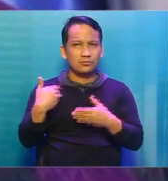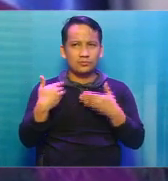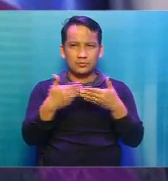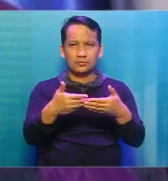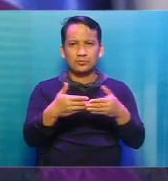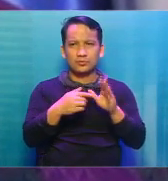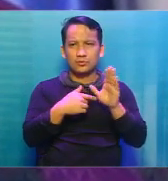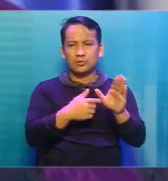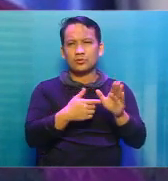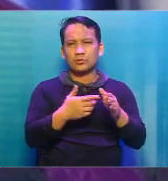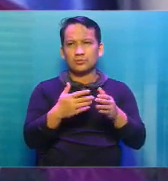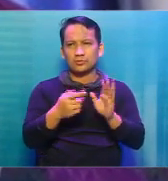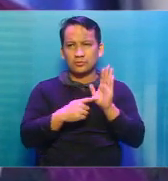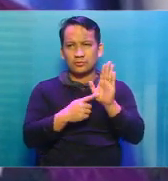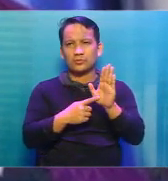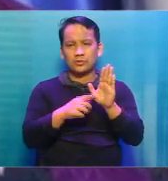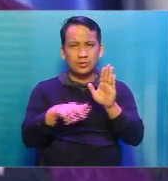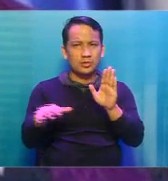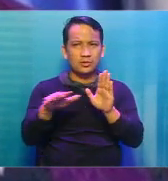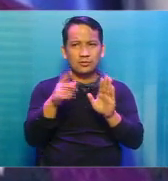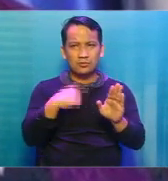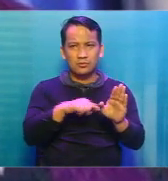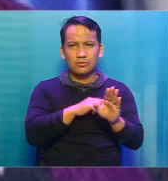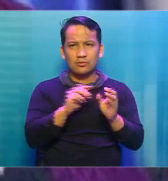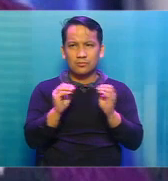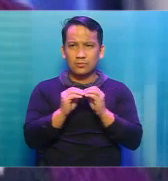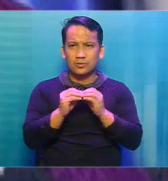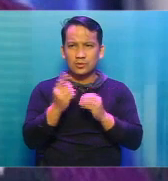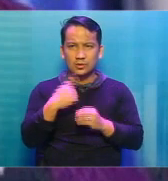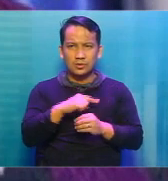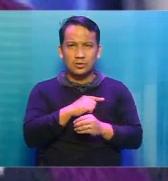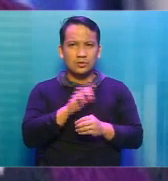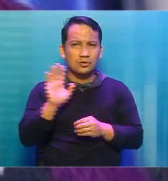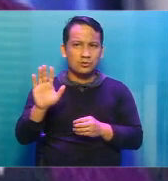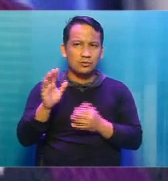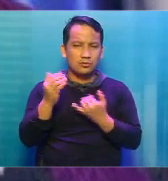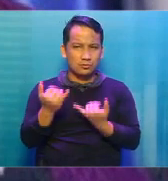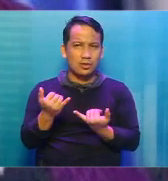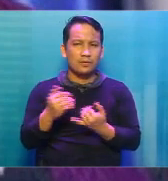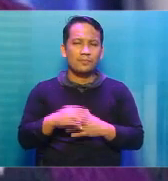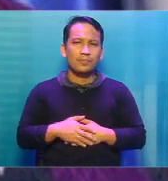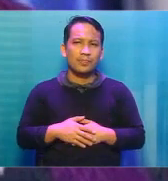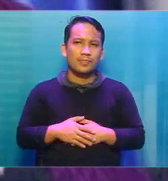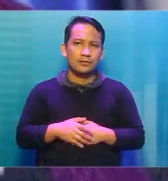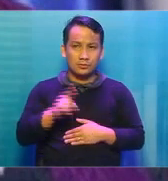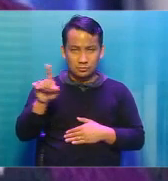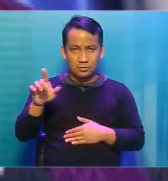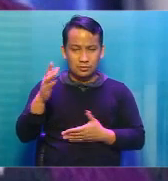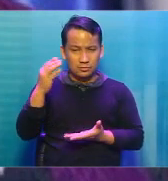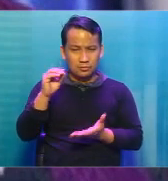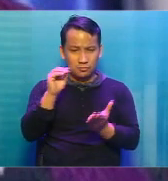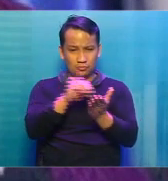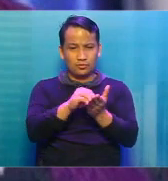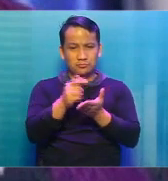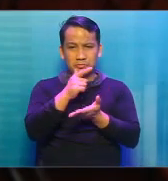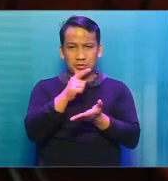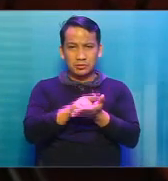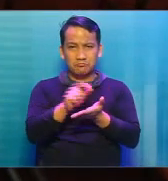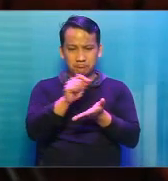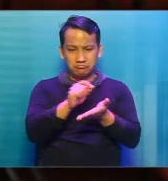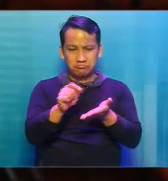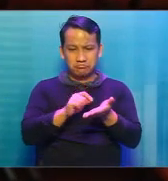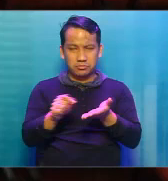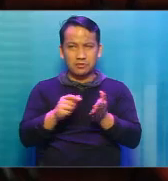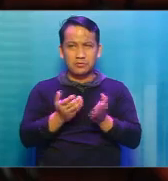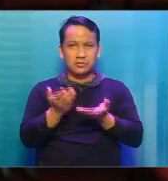to push through with what you want to manifest to us, you want to move to us this afternoon, I believe that you put that in writing.